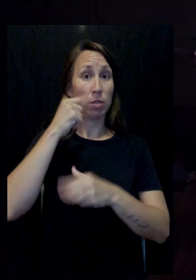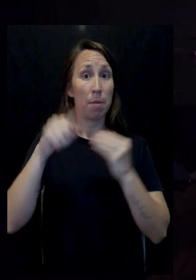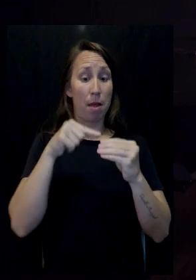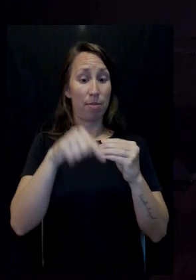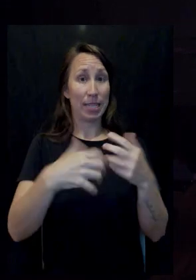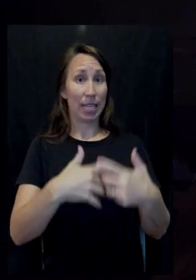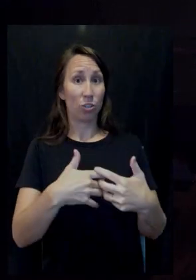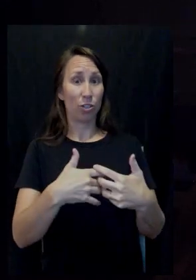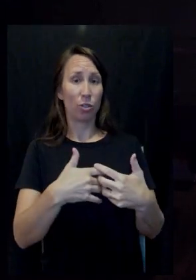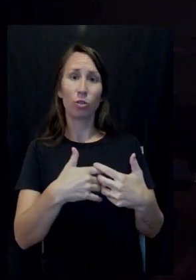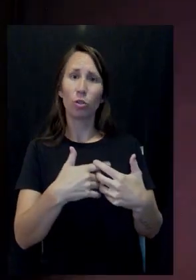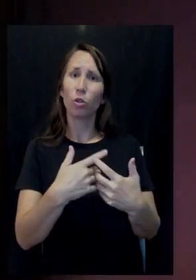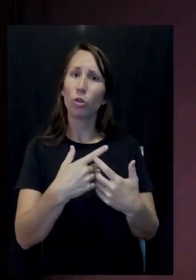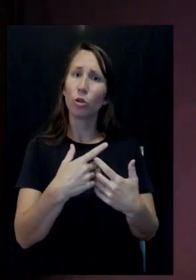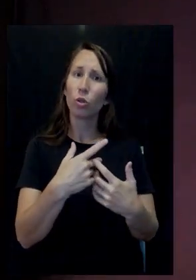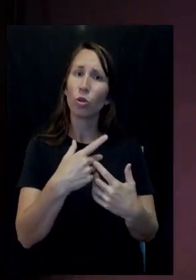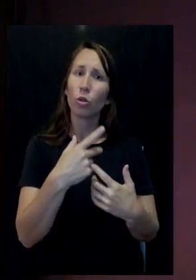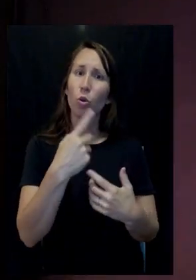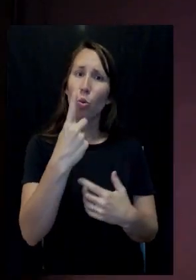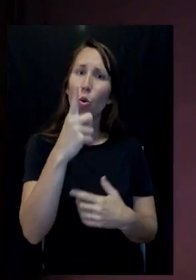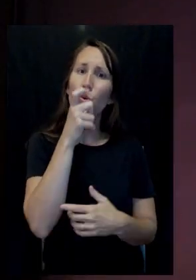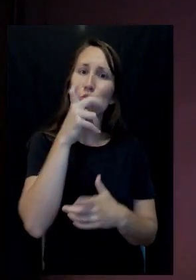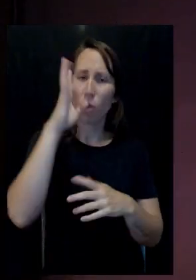this engine is the one who actually invented it.